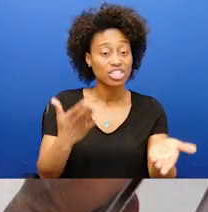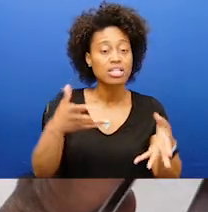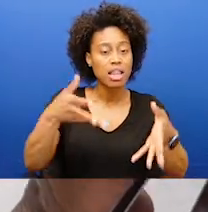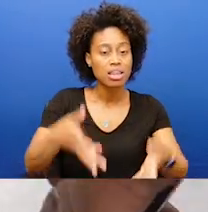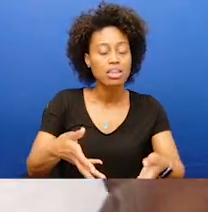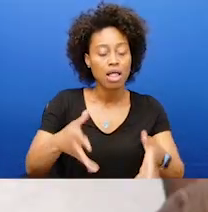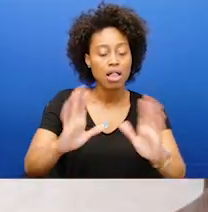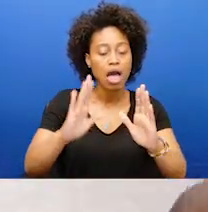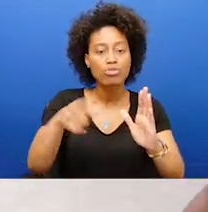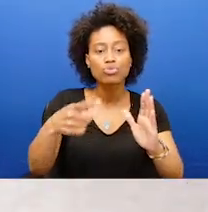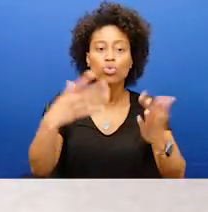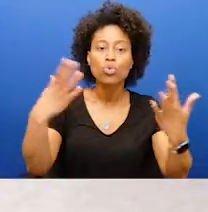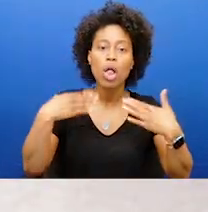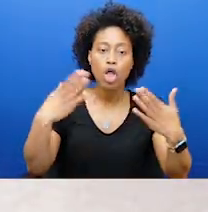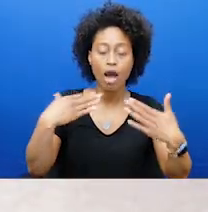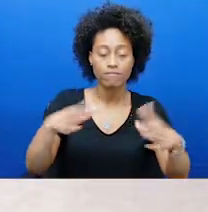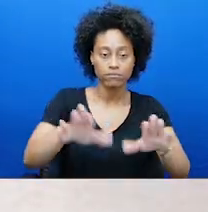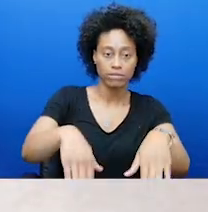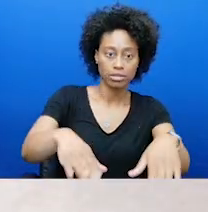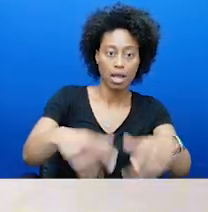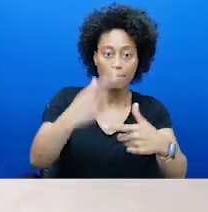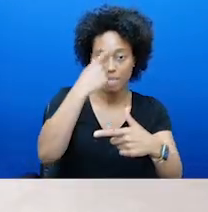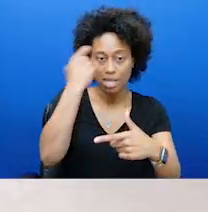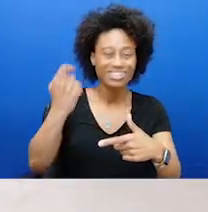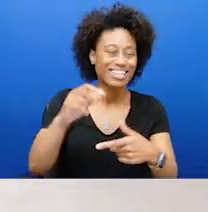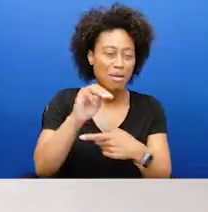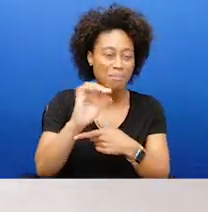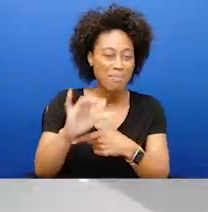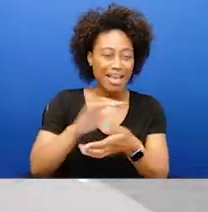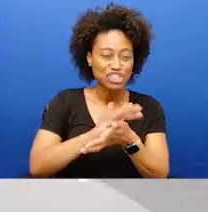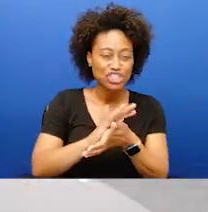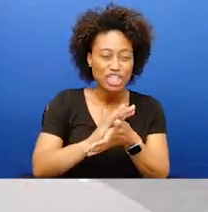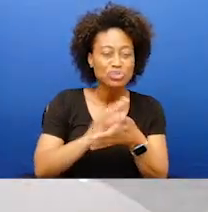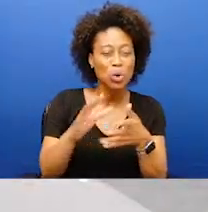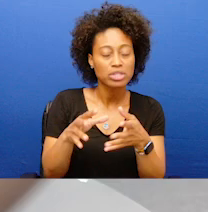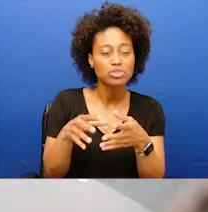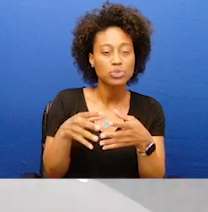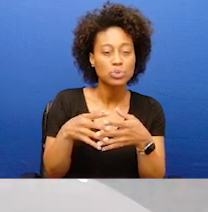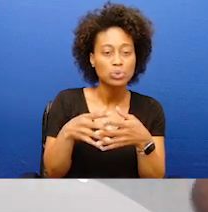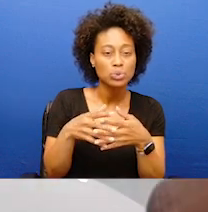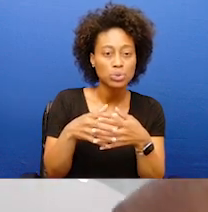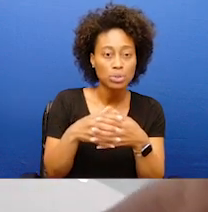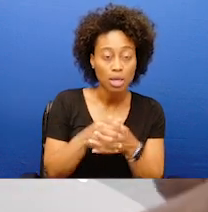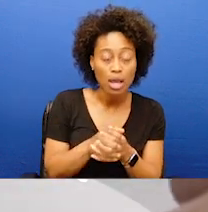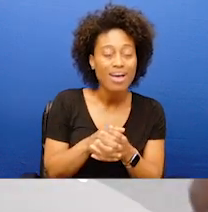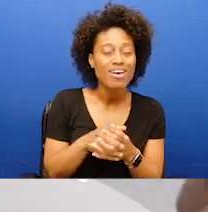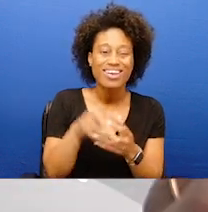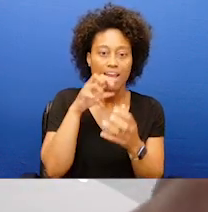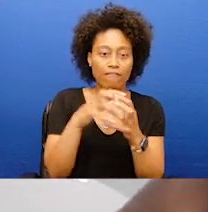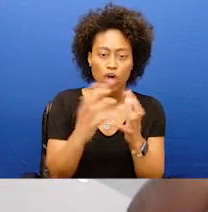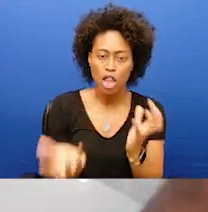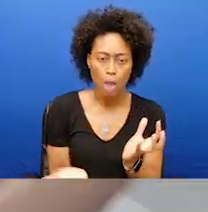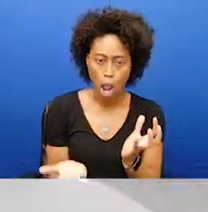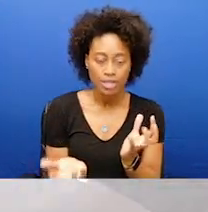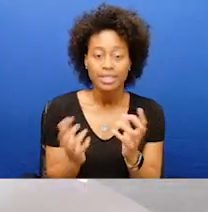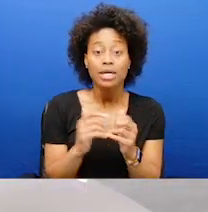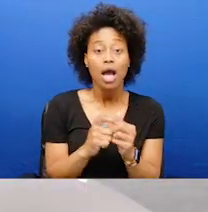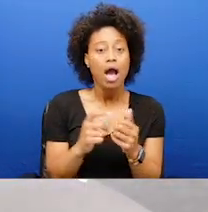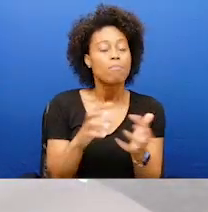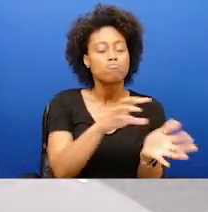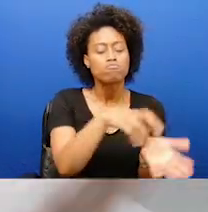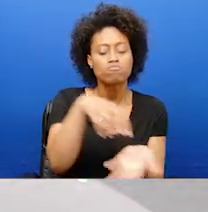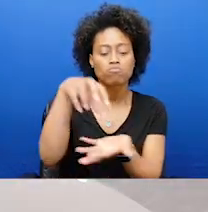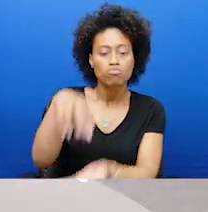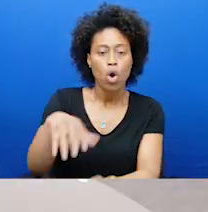like this. I highly suggest letting them cool so the mac and cheese can settle in and they won't break apart.